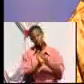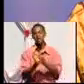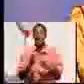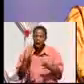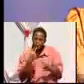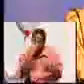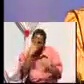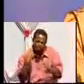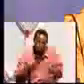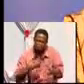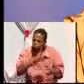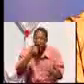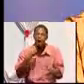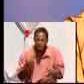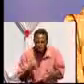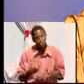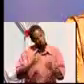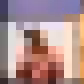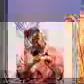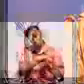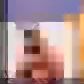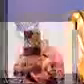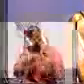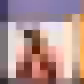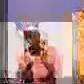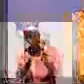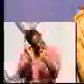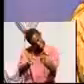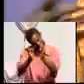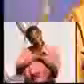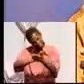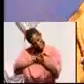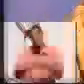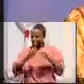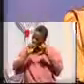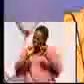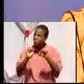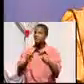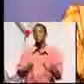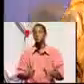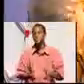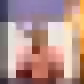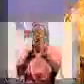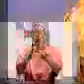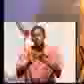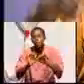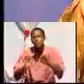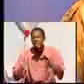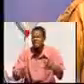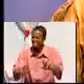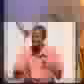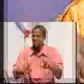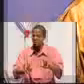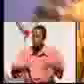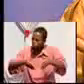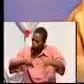work in an organization and the person needs to use a computer, there are softwares that we can provide for the potential employer to say, use this software on your